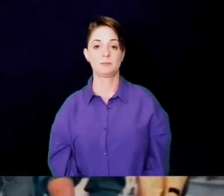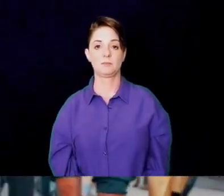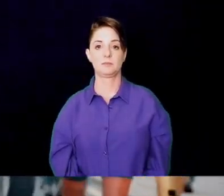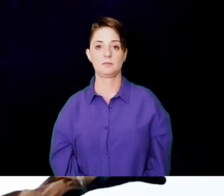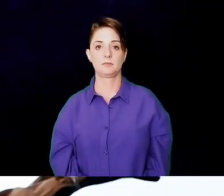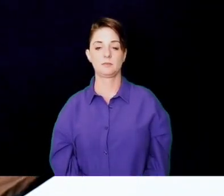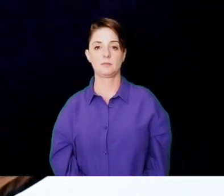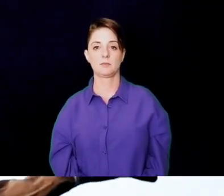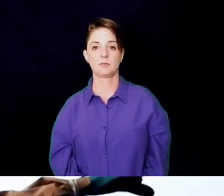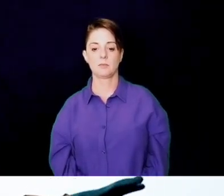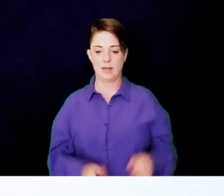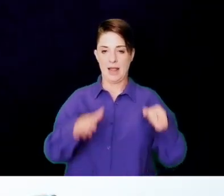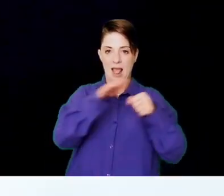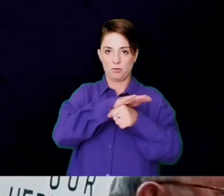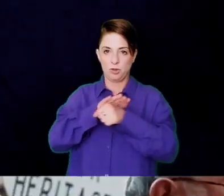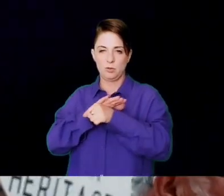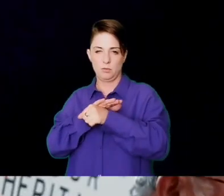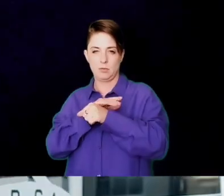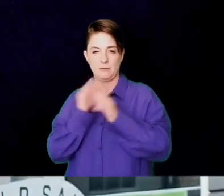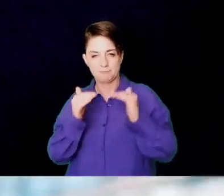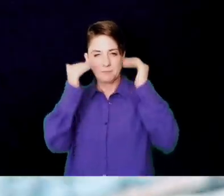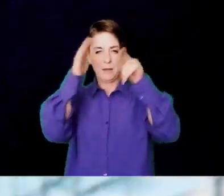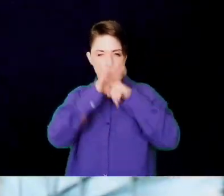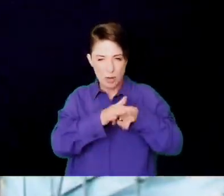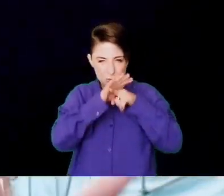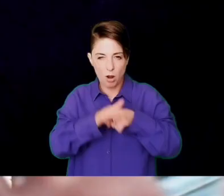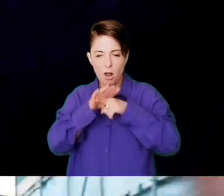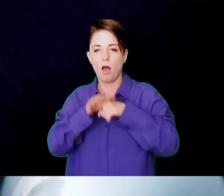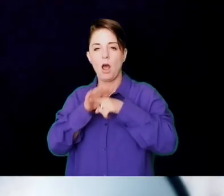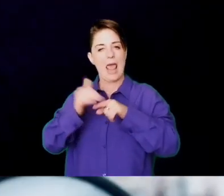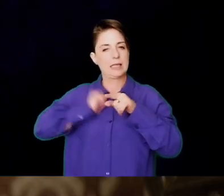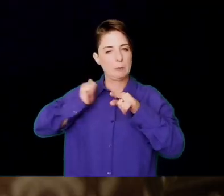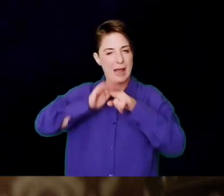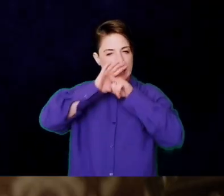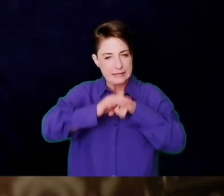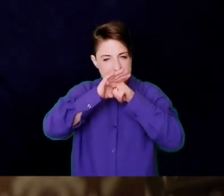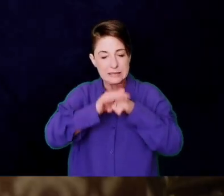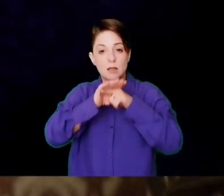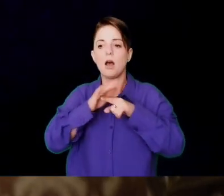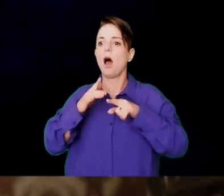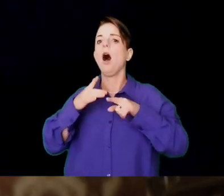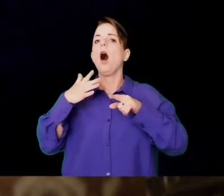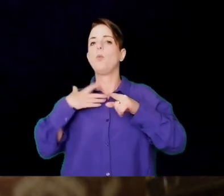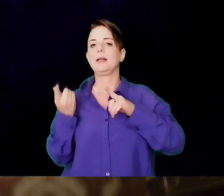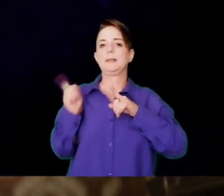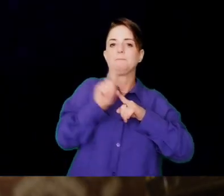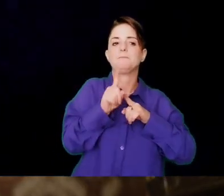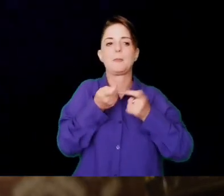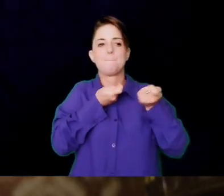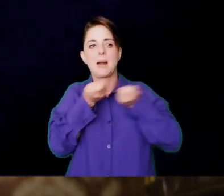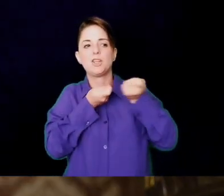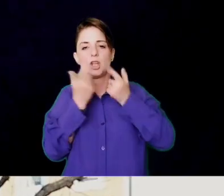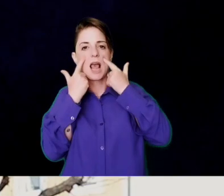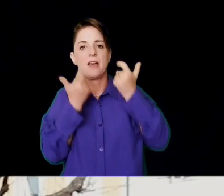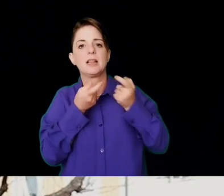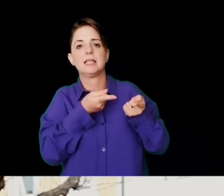The inshore waters that have the most pressure upon them, where all that expectation is, then we have to manage them very carefully